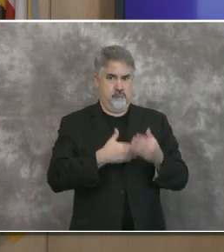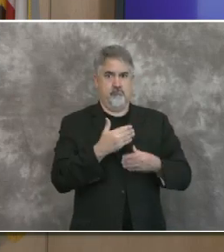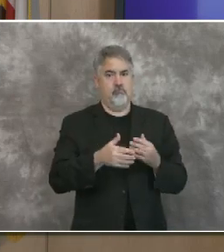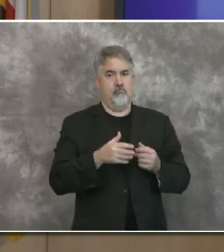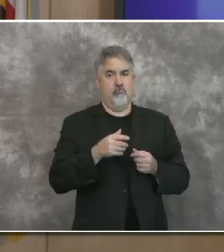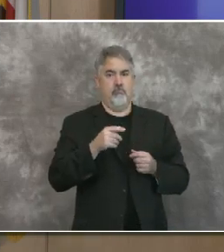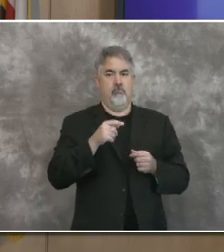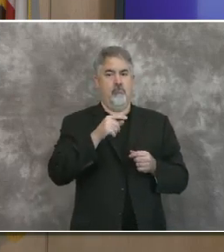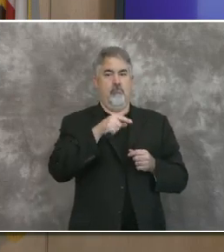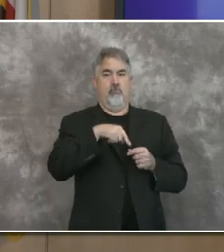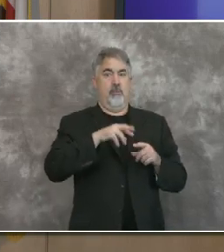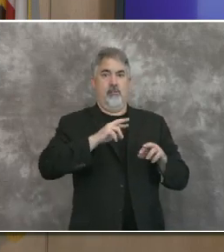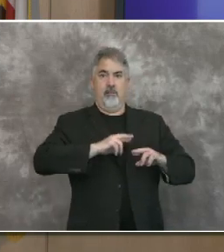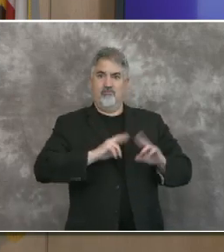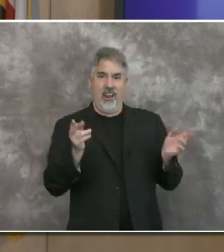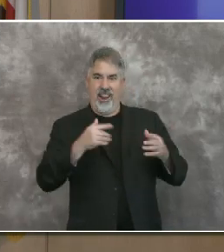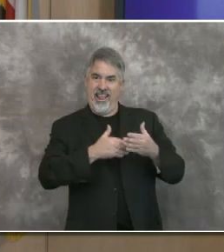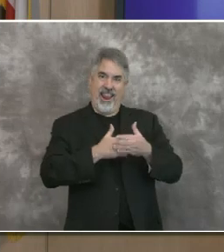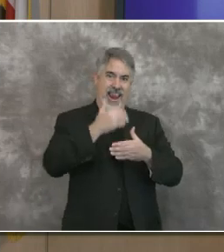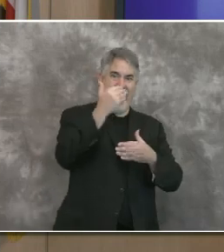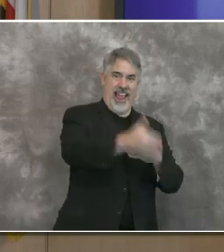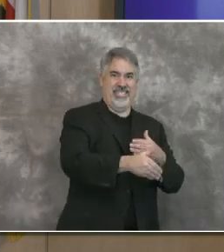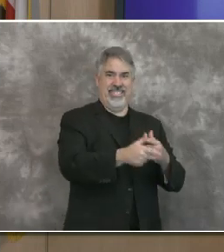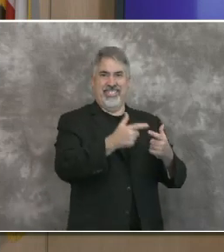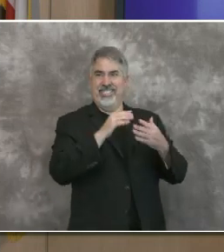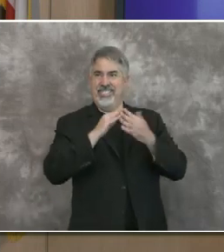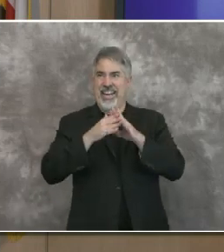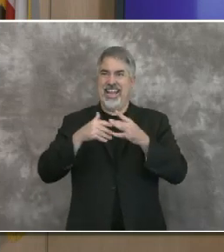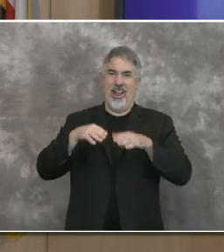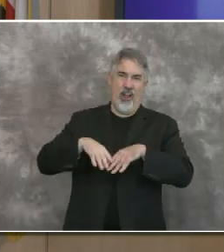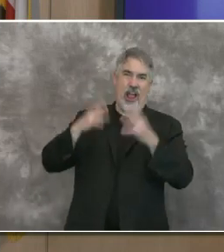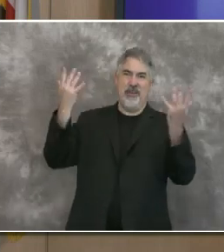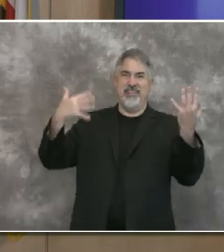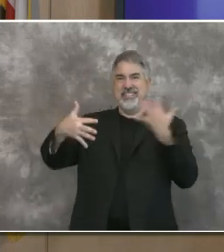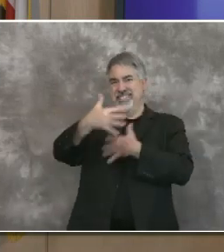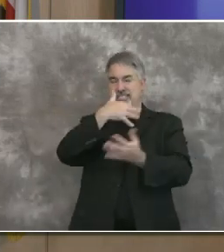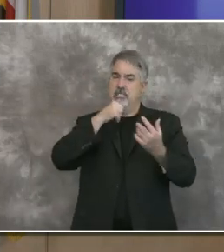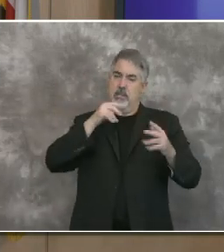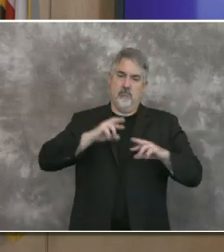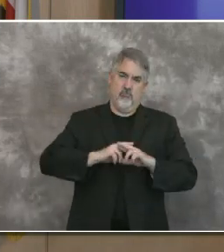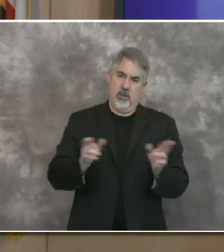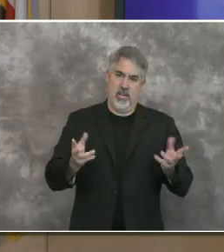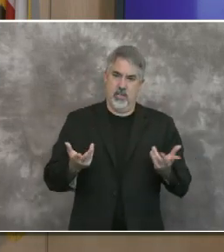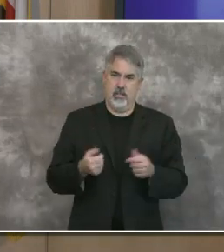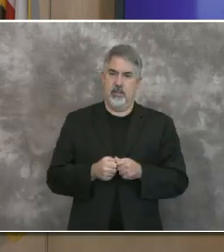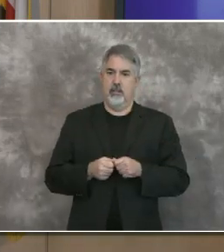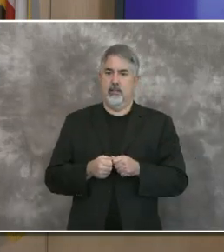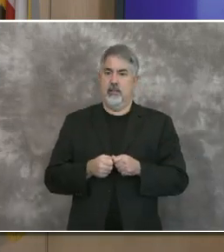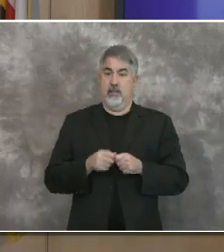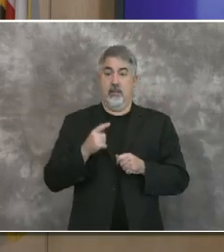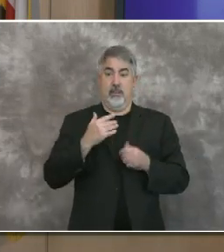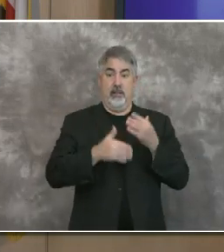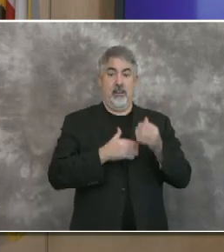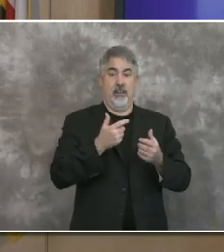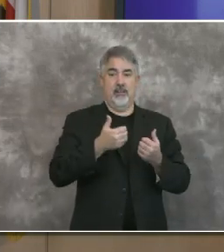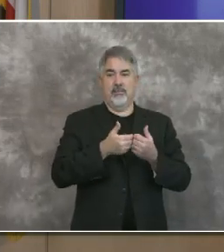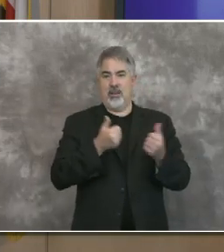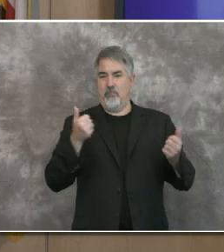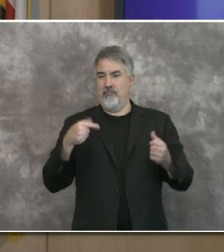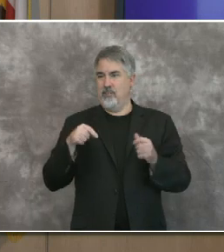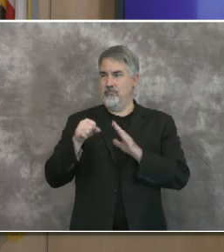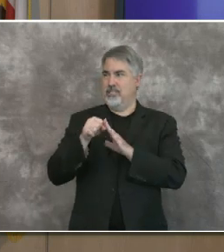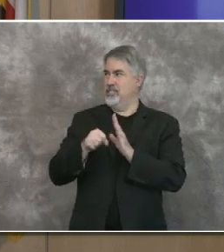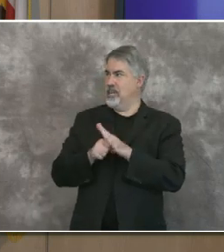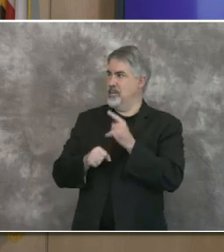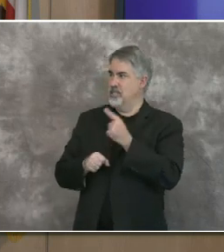not one of them. As the guidelines to move at an accelerated space separate from the state are written, we